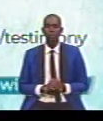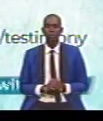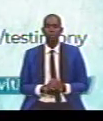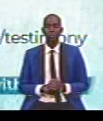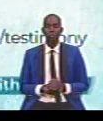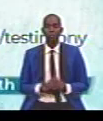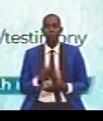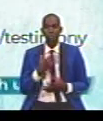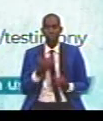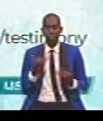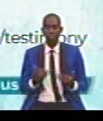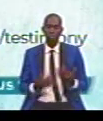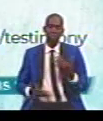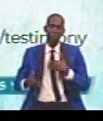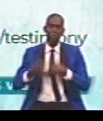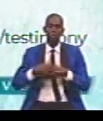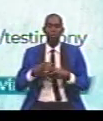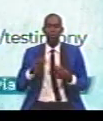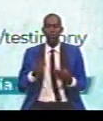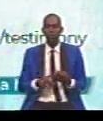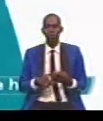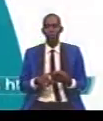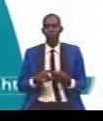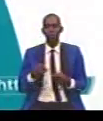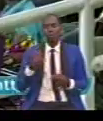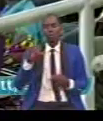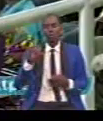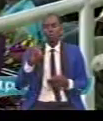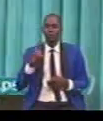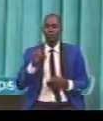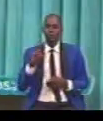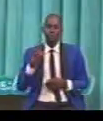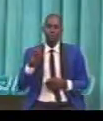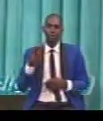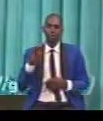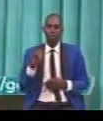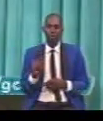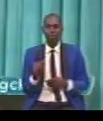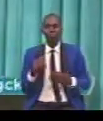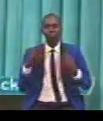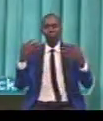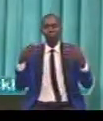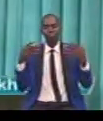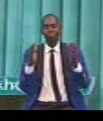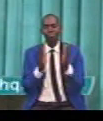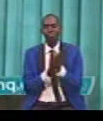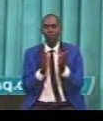And now we return to our moderating overseer. Can we give the Lord a big clap offering?